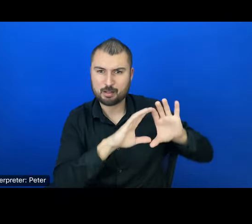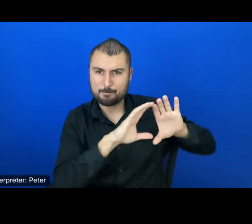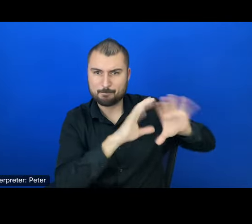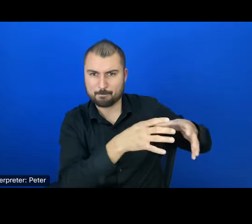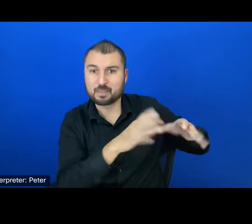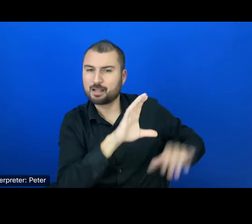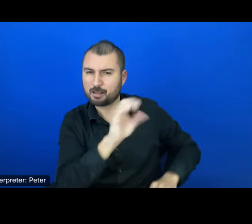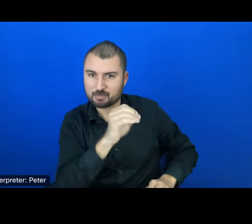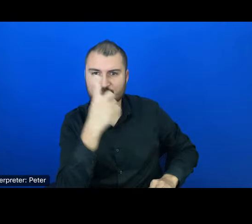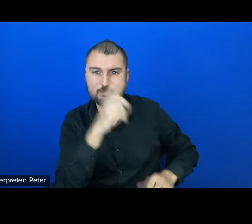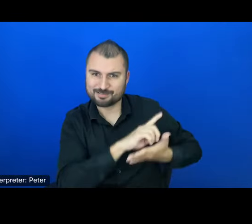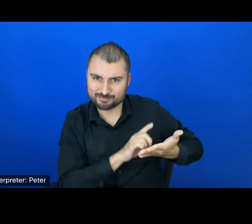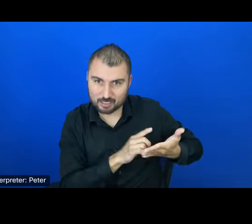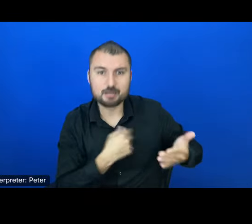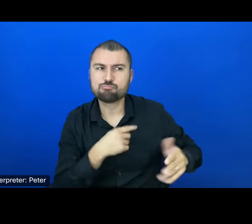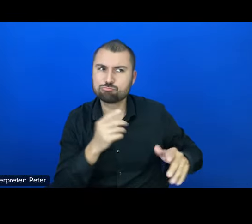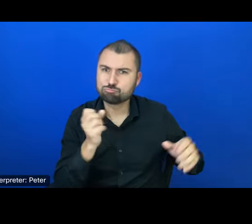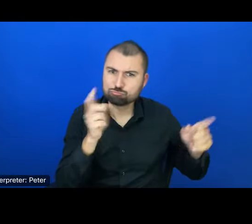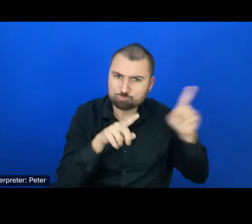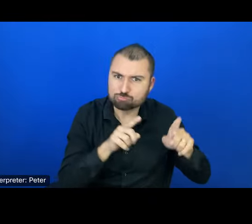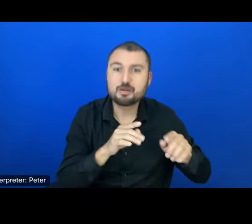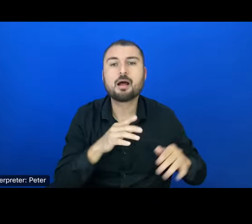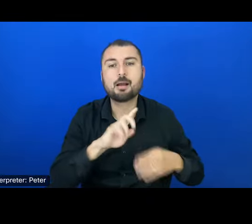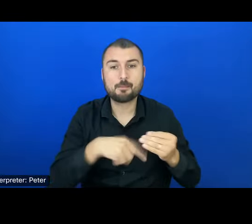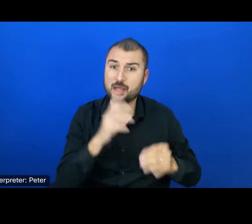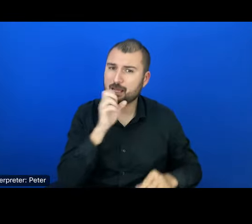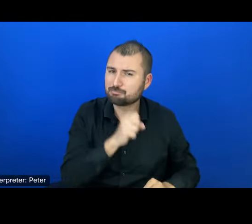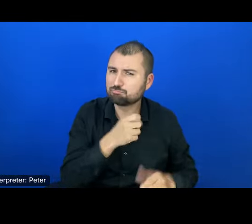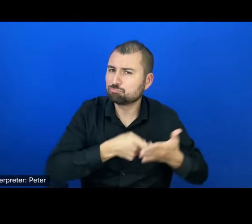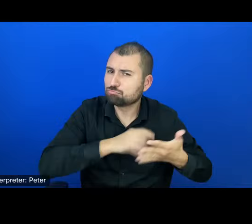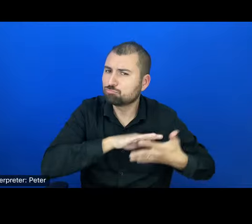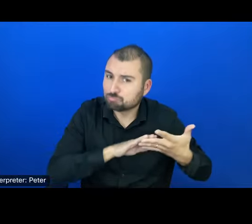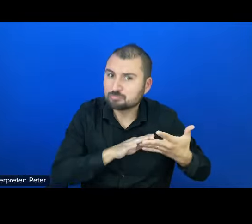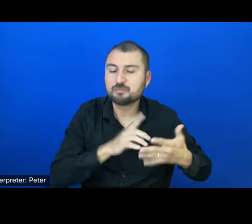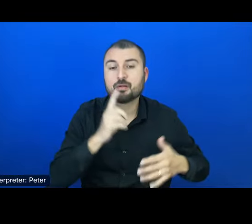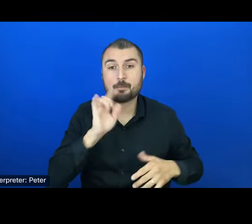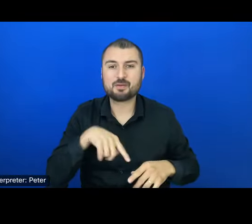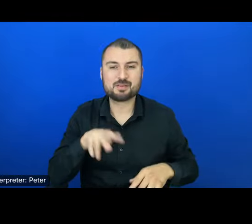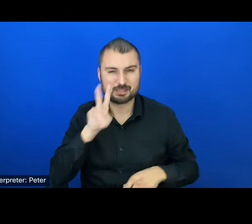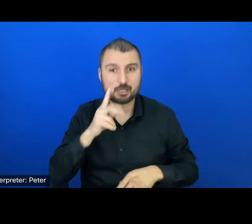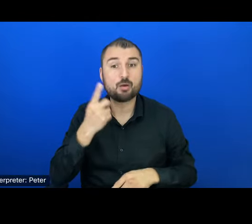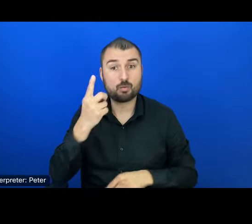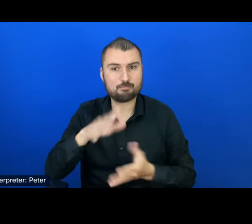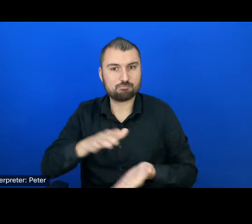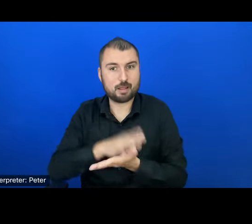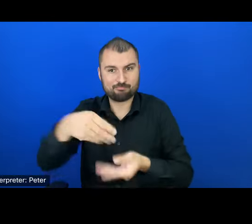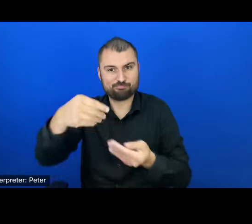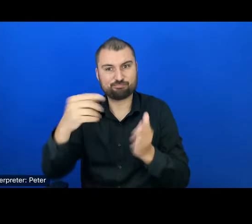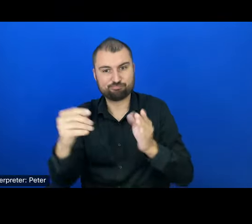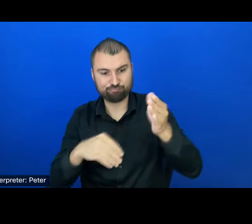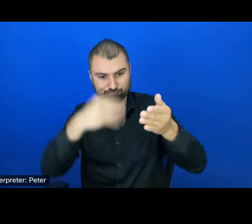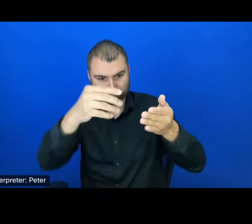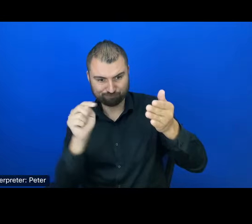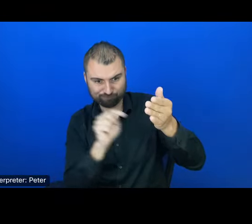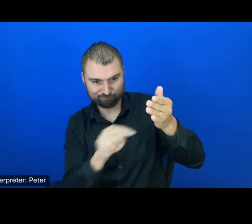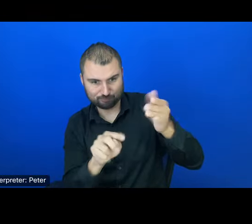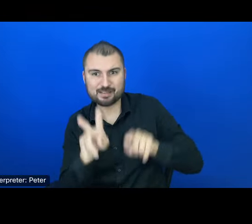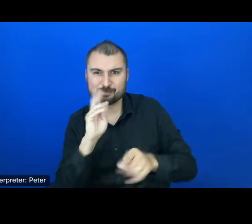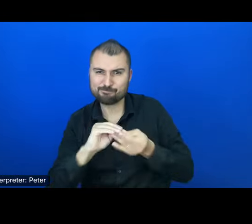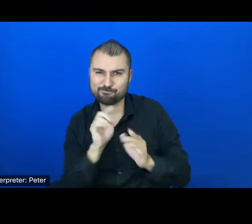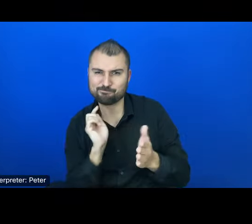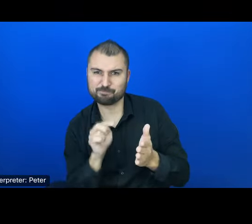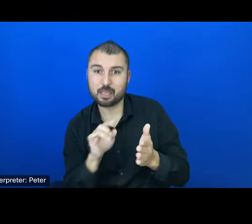cost estimates. And you can see one of the renderings of that scale house facility is included in the package there. So these would be much more